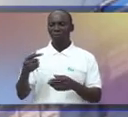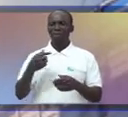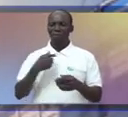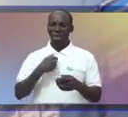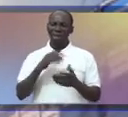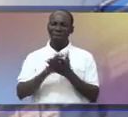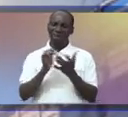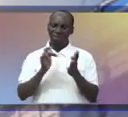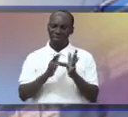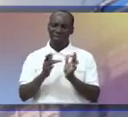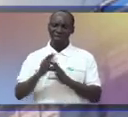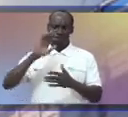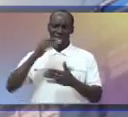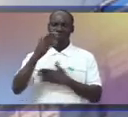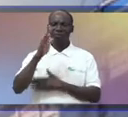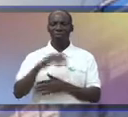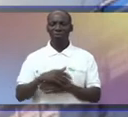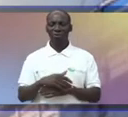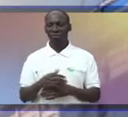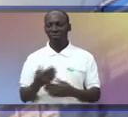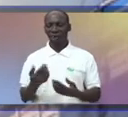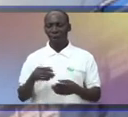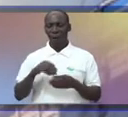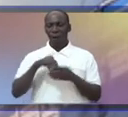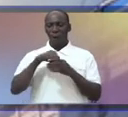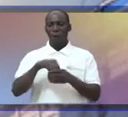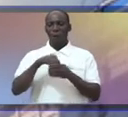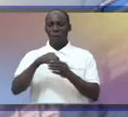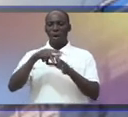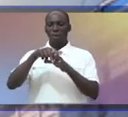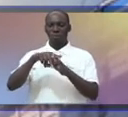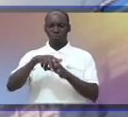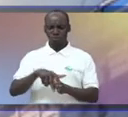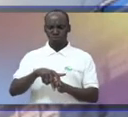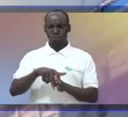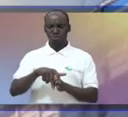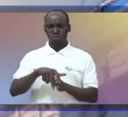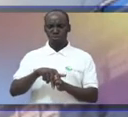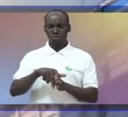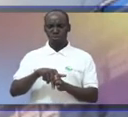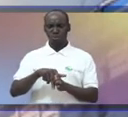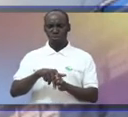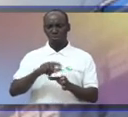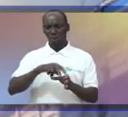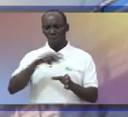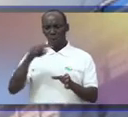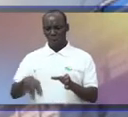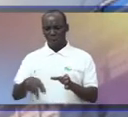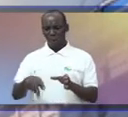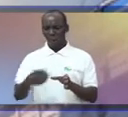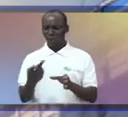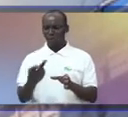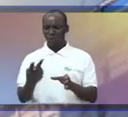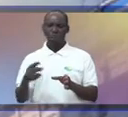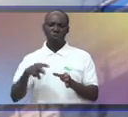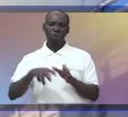stand still and they went down to the water both Philip and the eunuch and he baptized